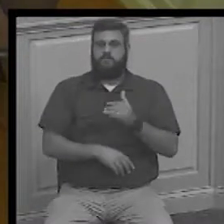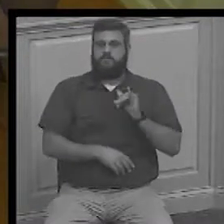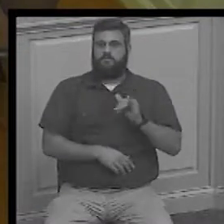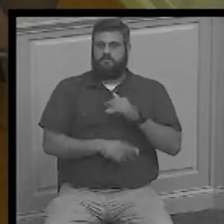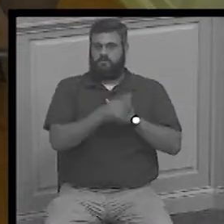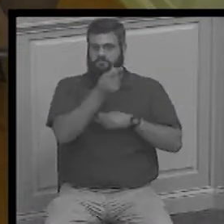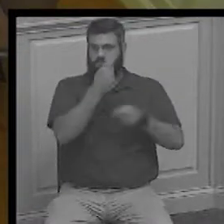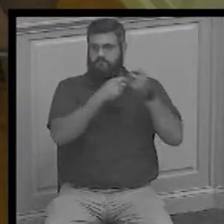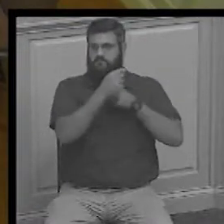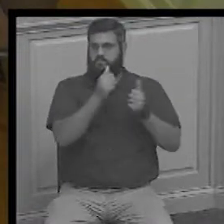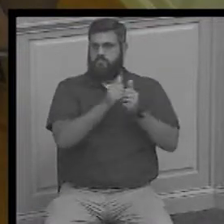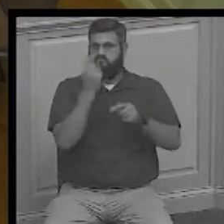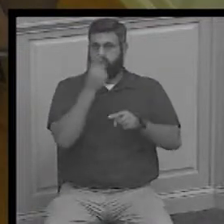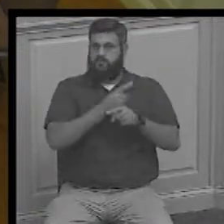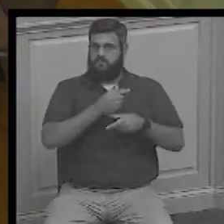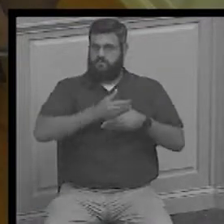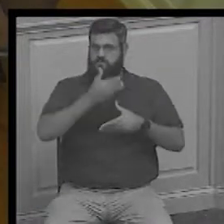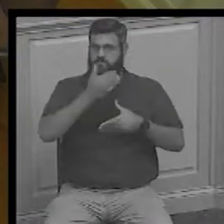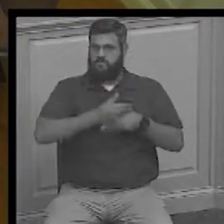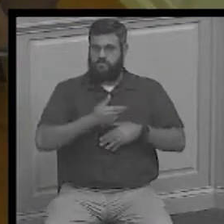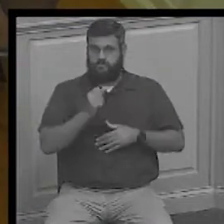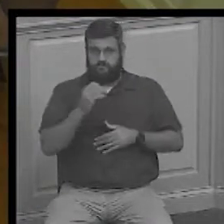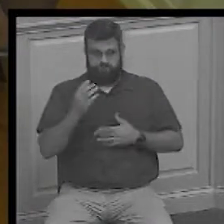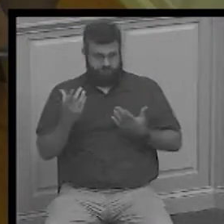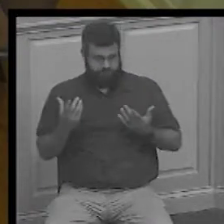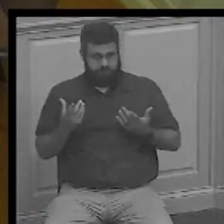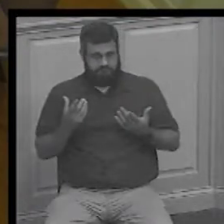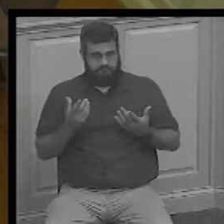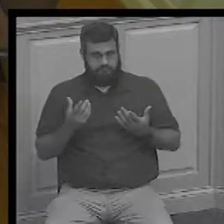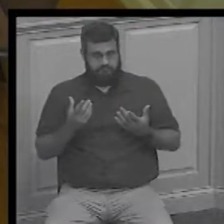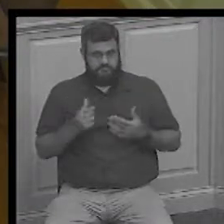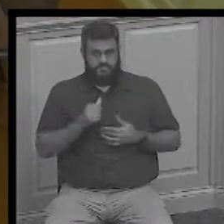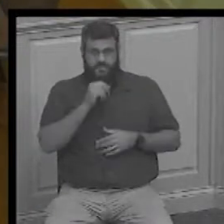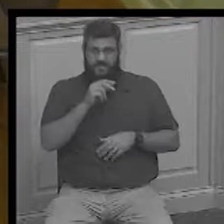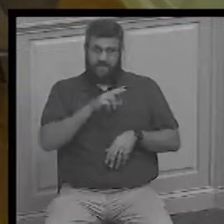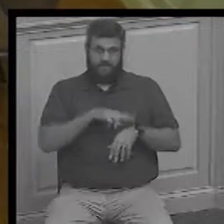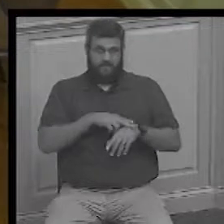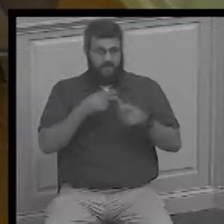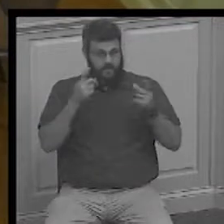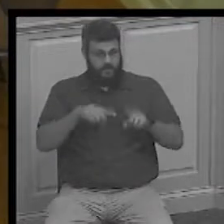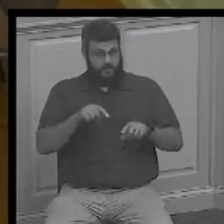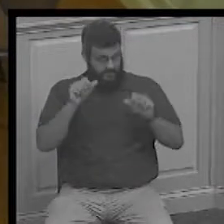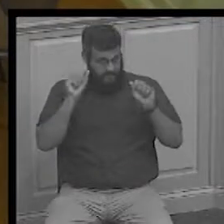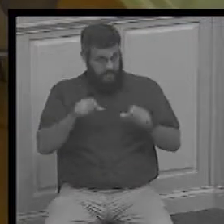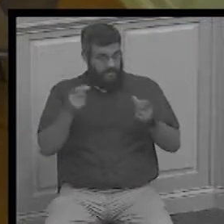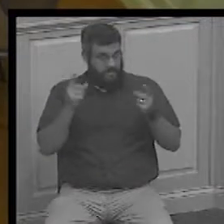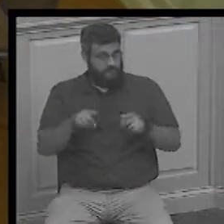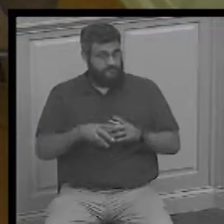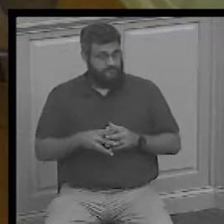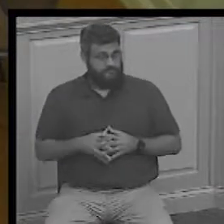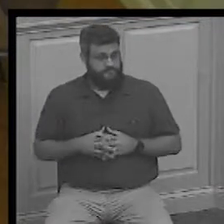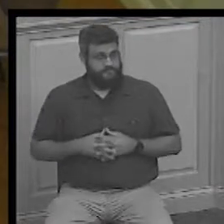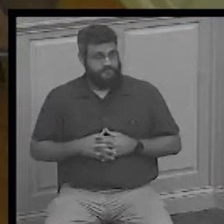the right windows in. So that doesn't usually happen, but it can.